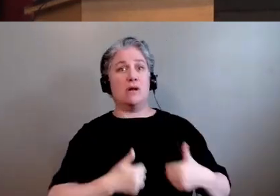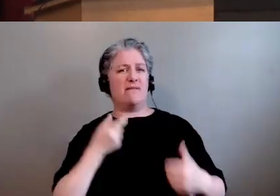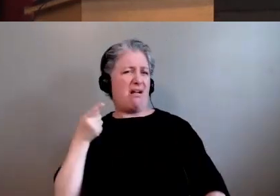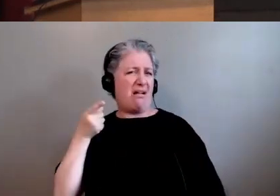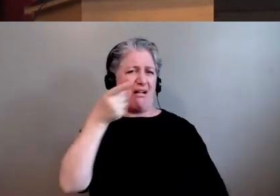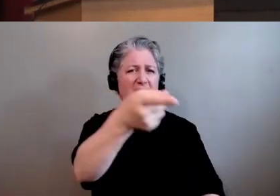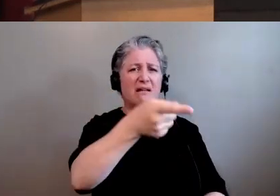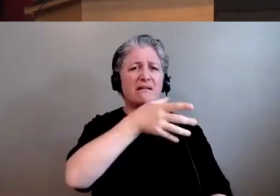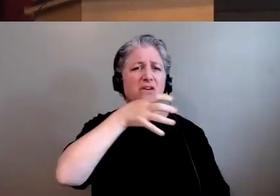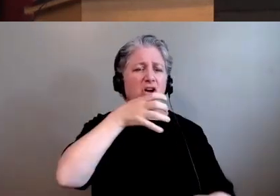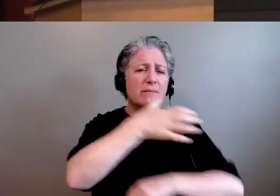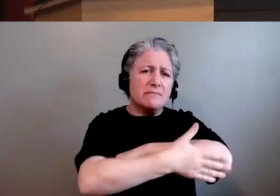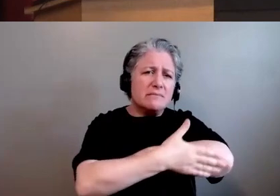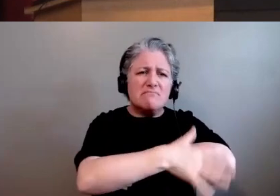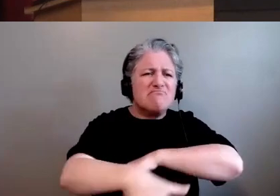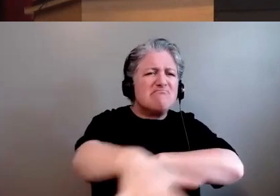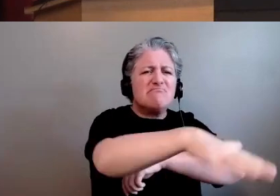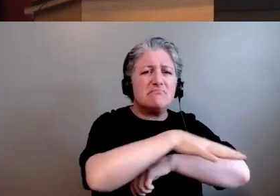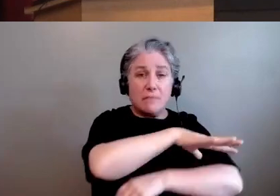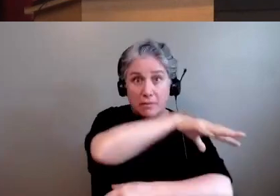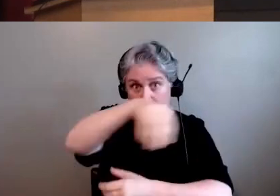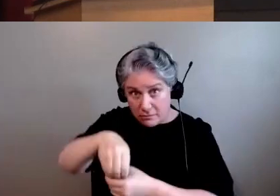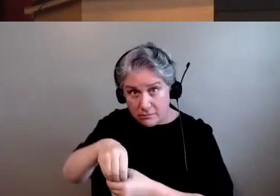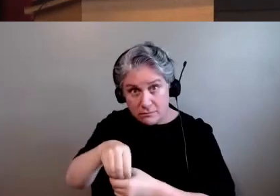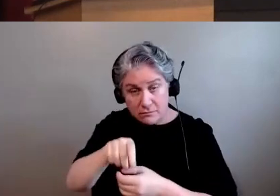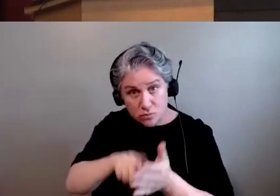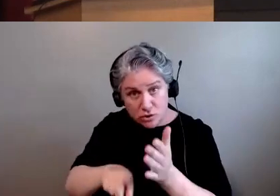have access to participate in that study?